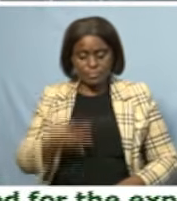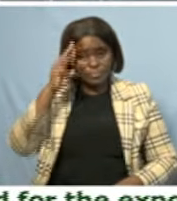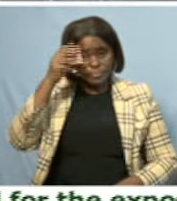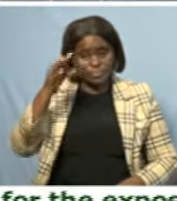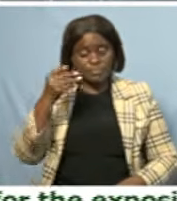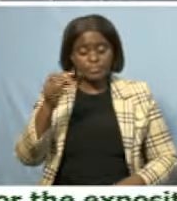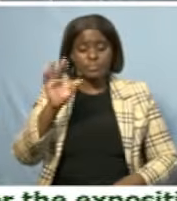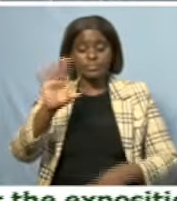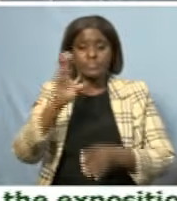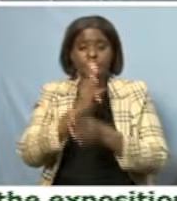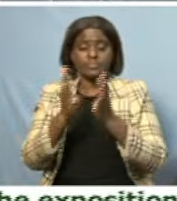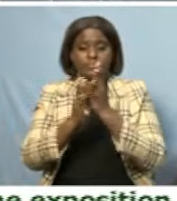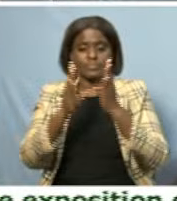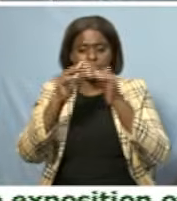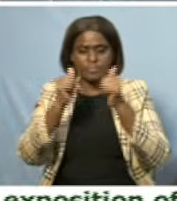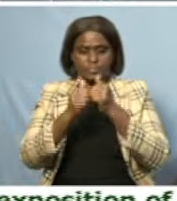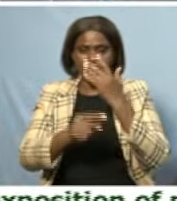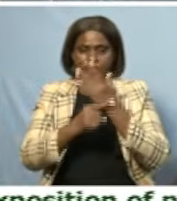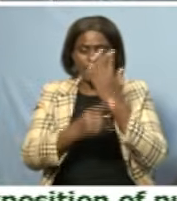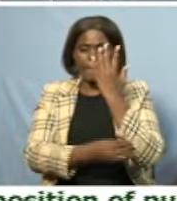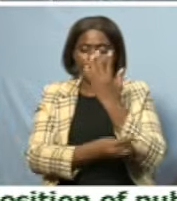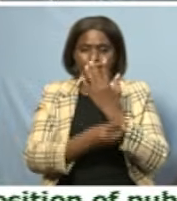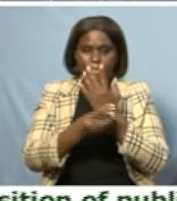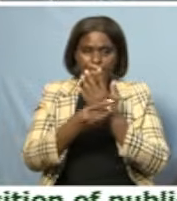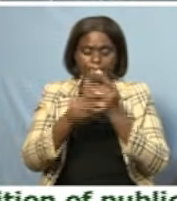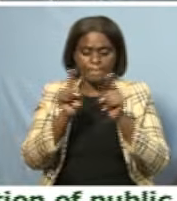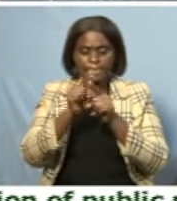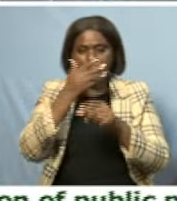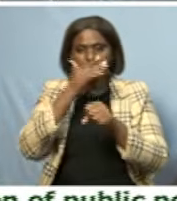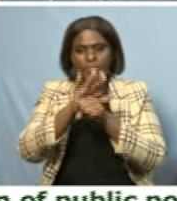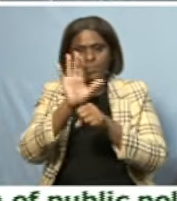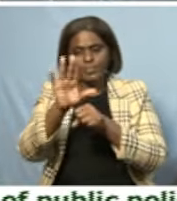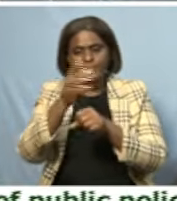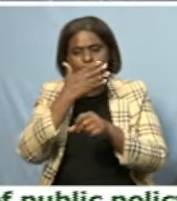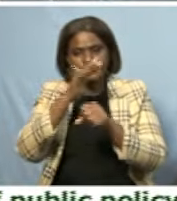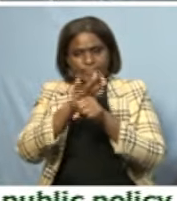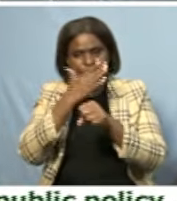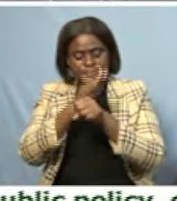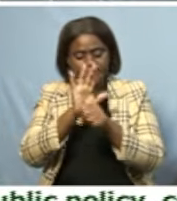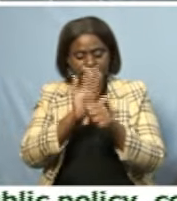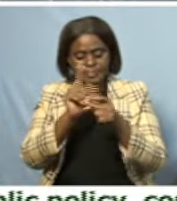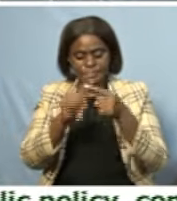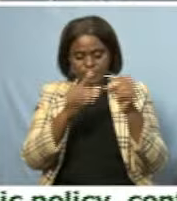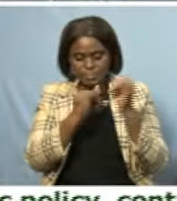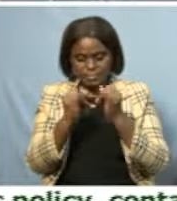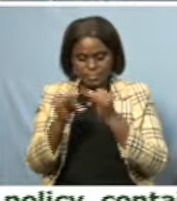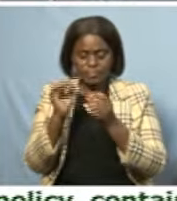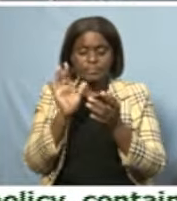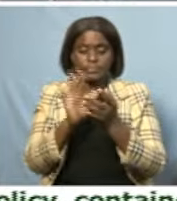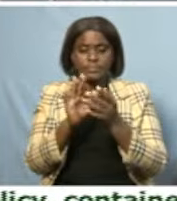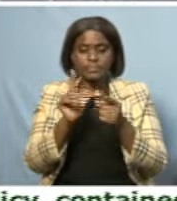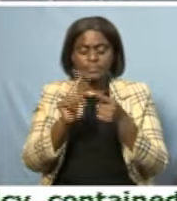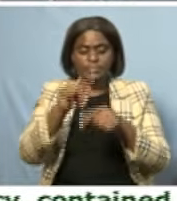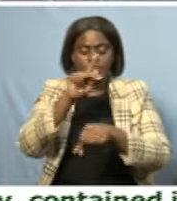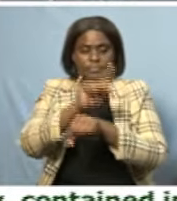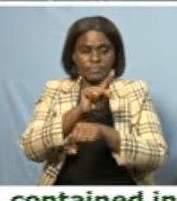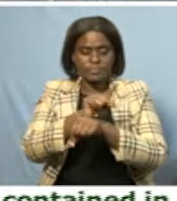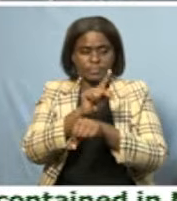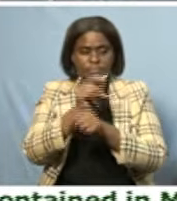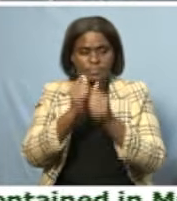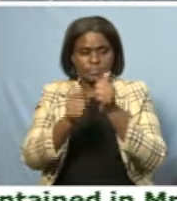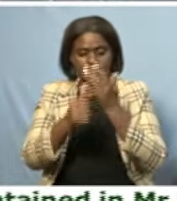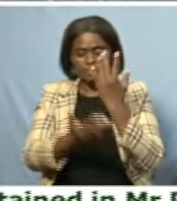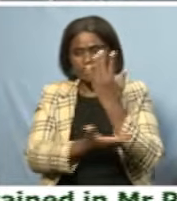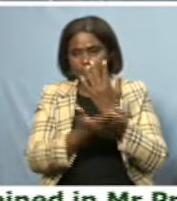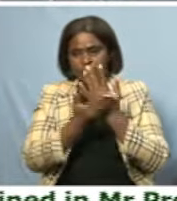of Infrastructure, Housing and Urban Development reaffirms its commitment to implementing projects that